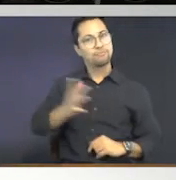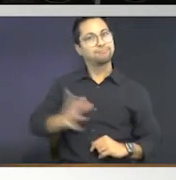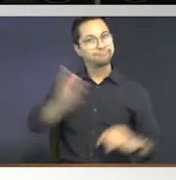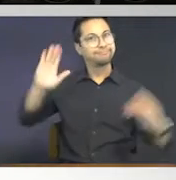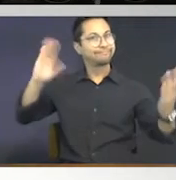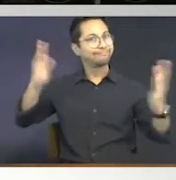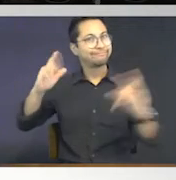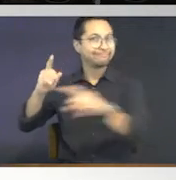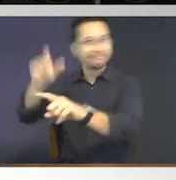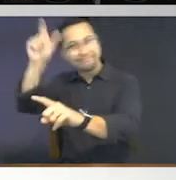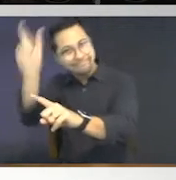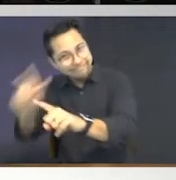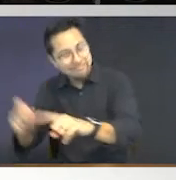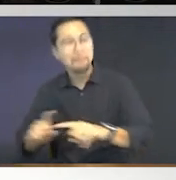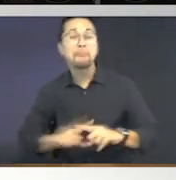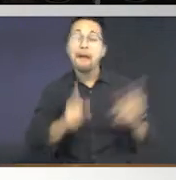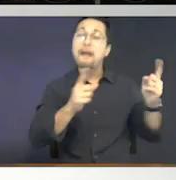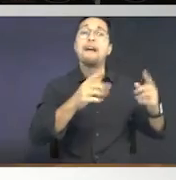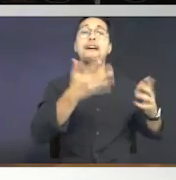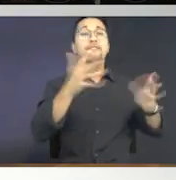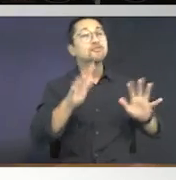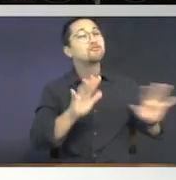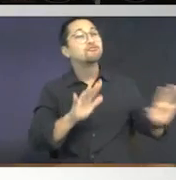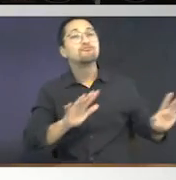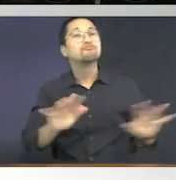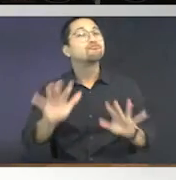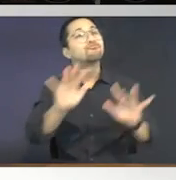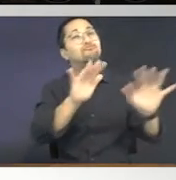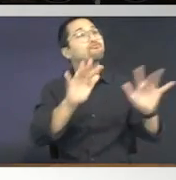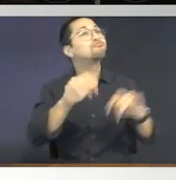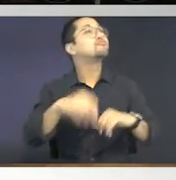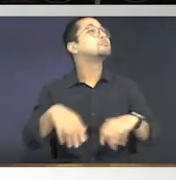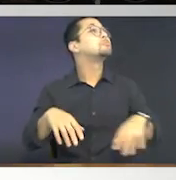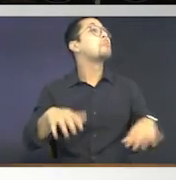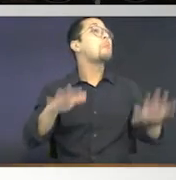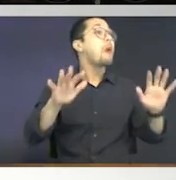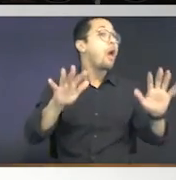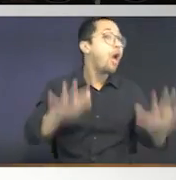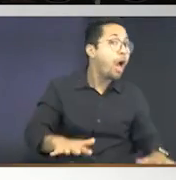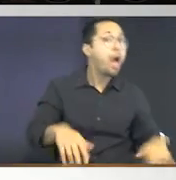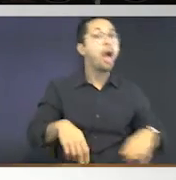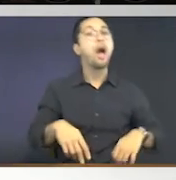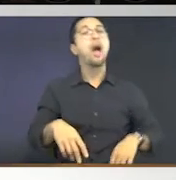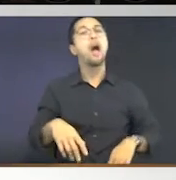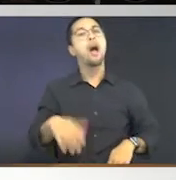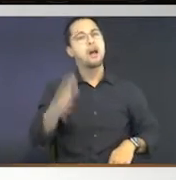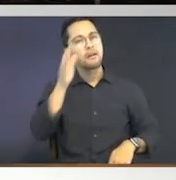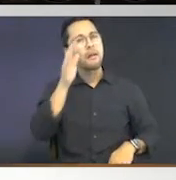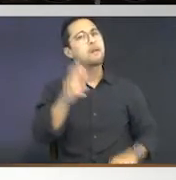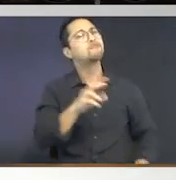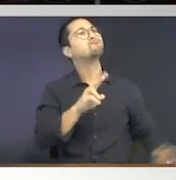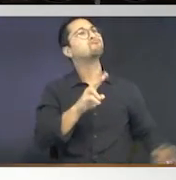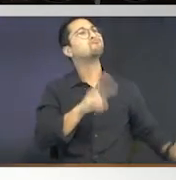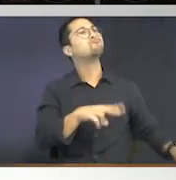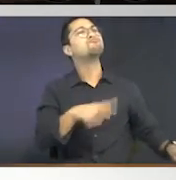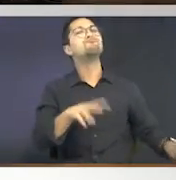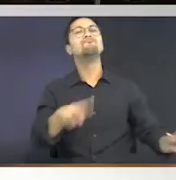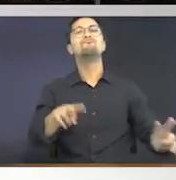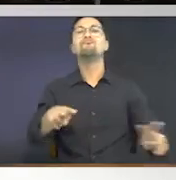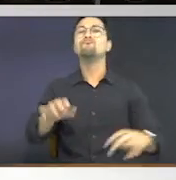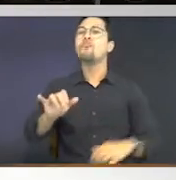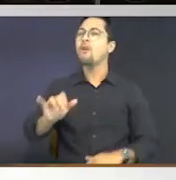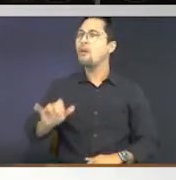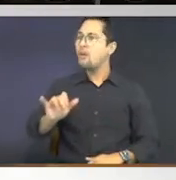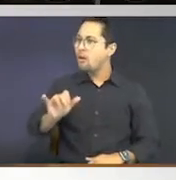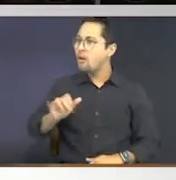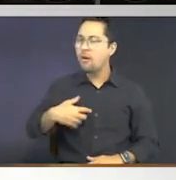but after you've been there for a while and you've catched your breath, you look around and you begin to